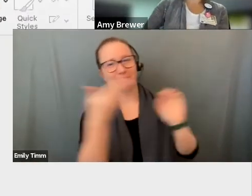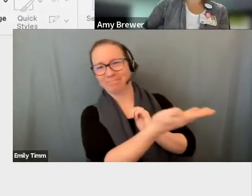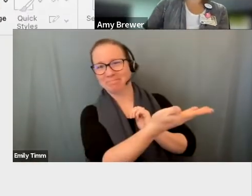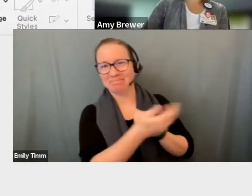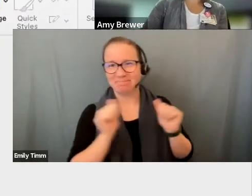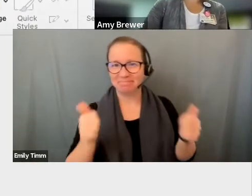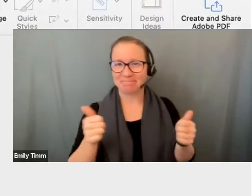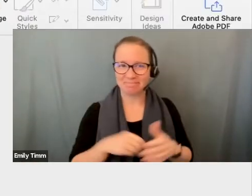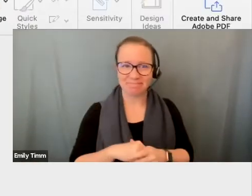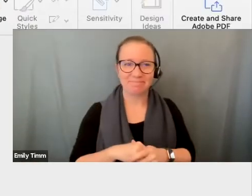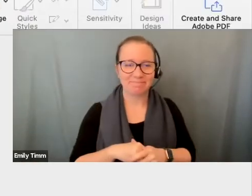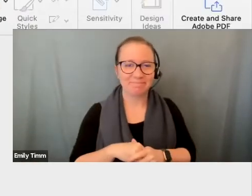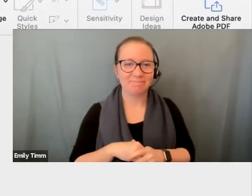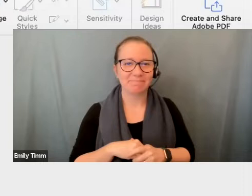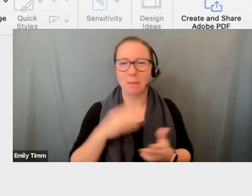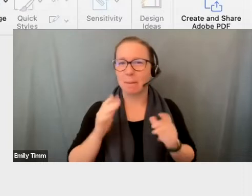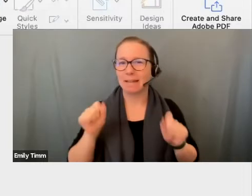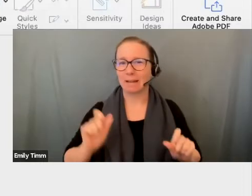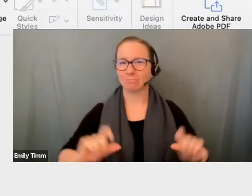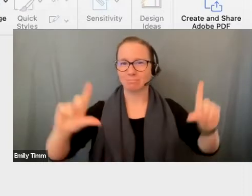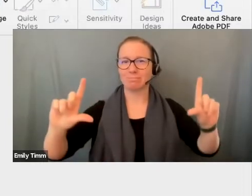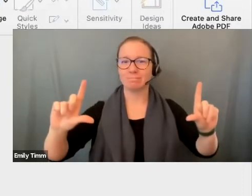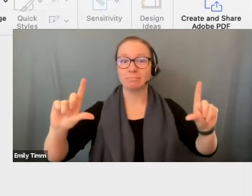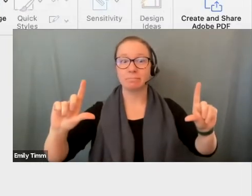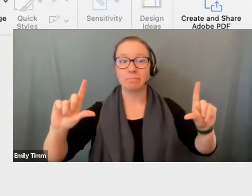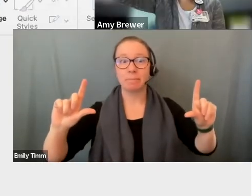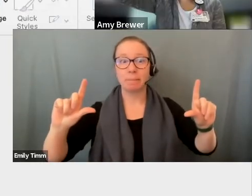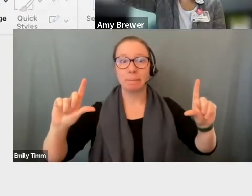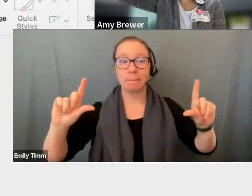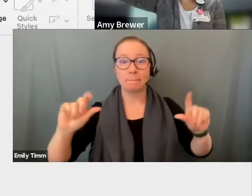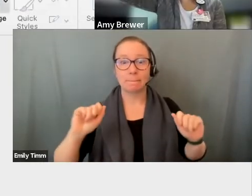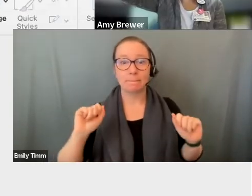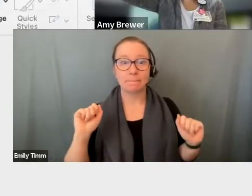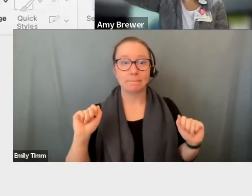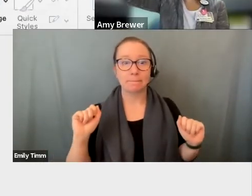Let's see. See if I can get it bigger for you. Well, actually, if you could,